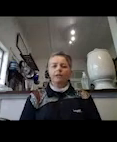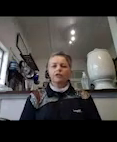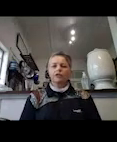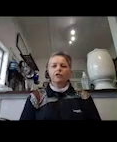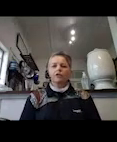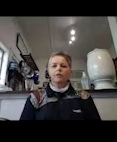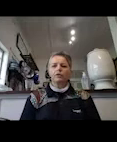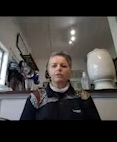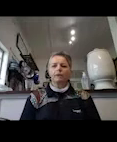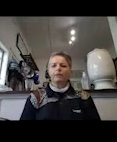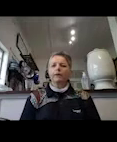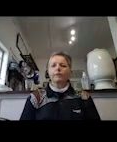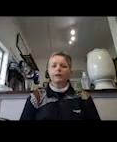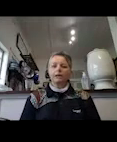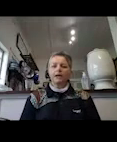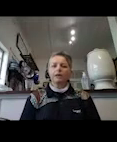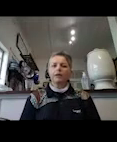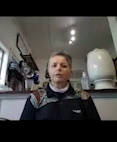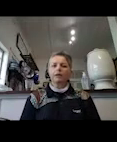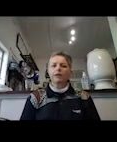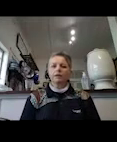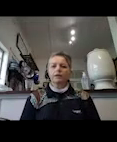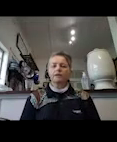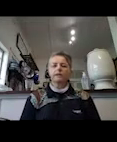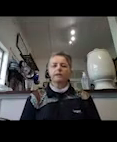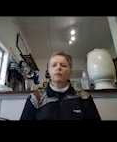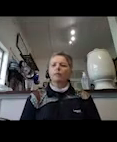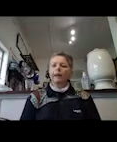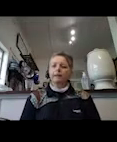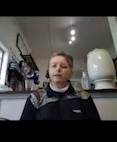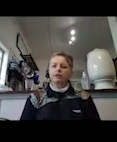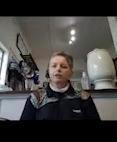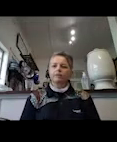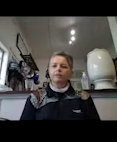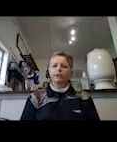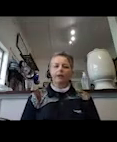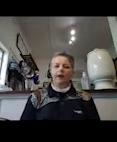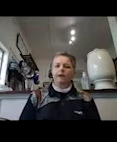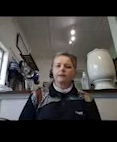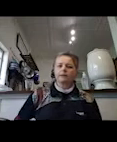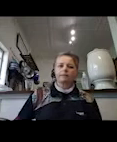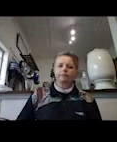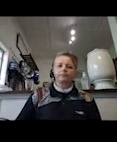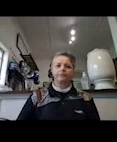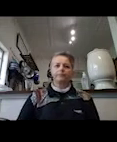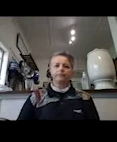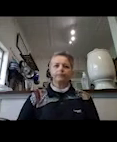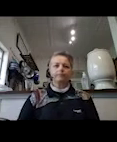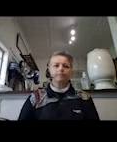or magistrate or tribunal member, after hearing all the evidence, will make a decision in the case.